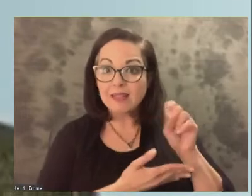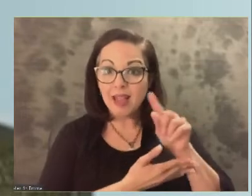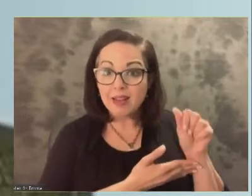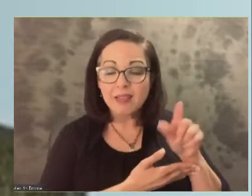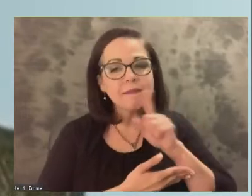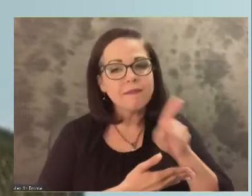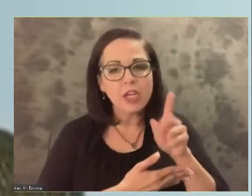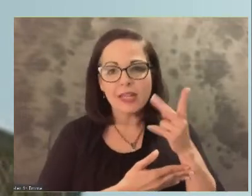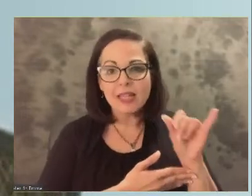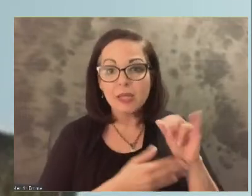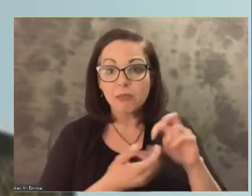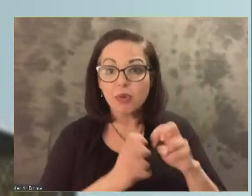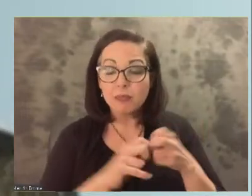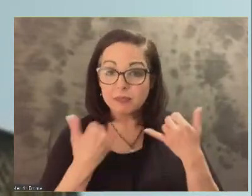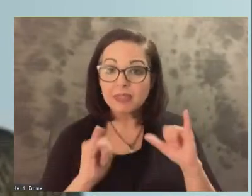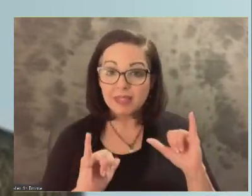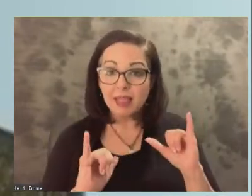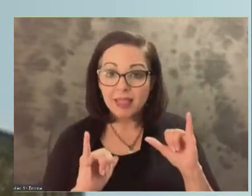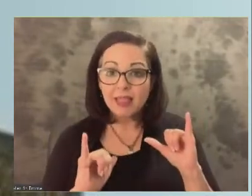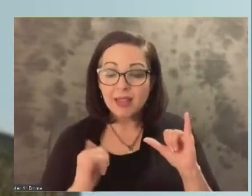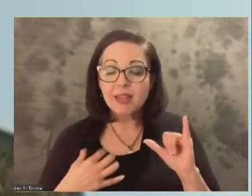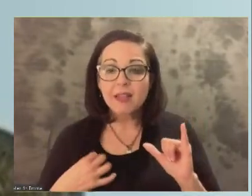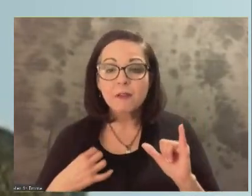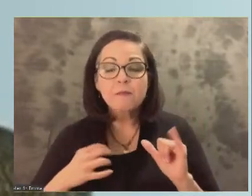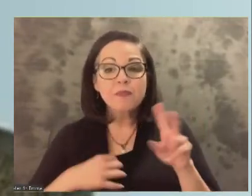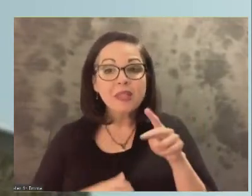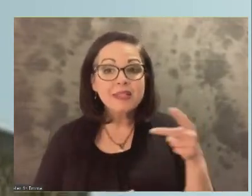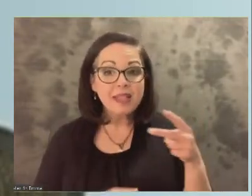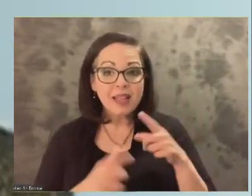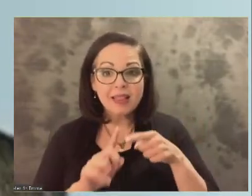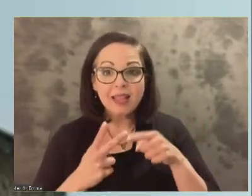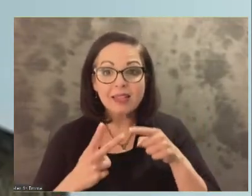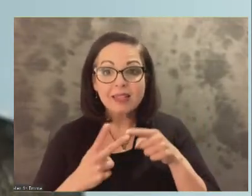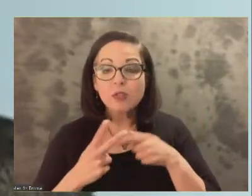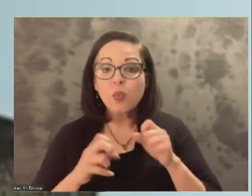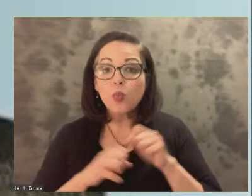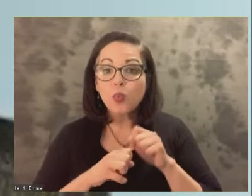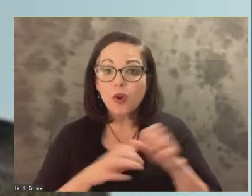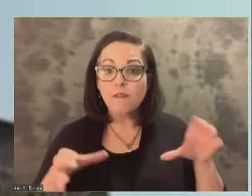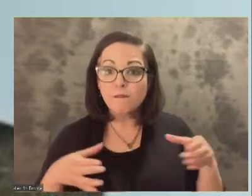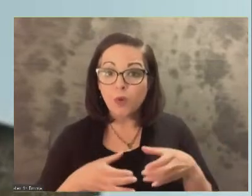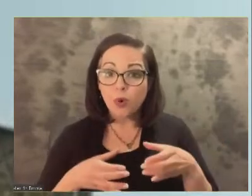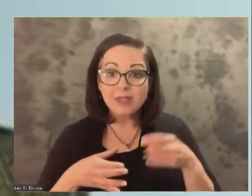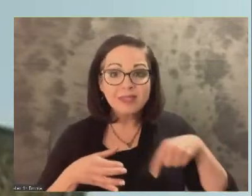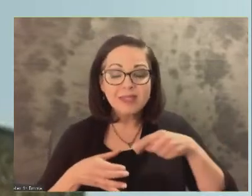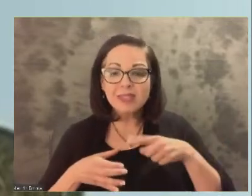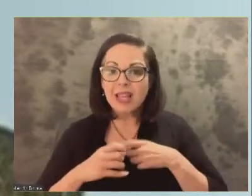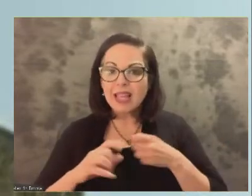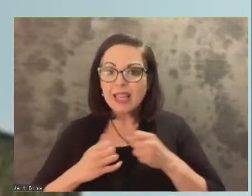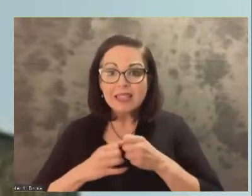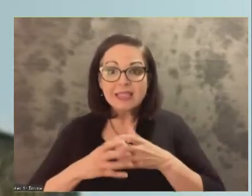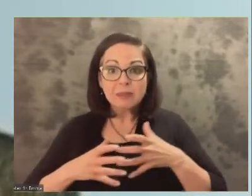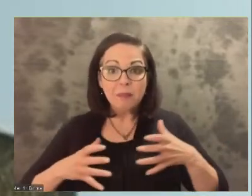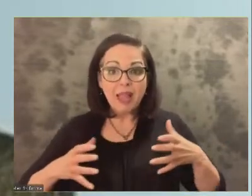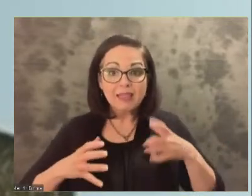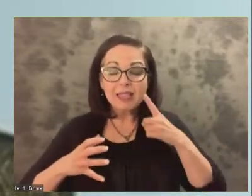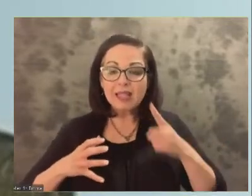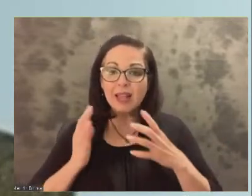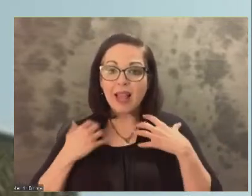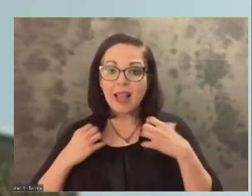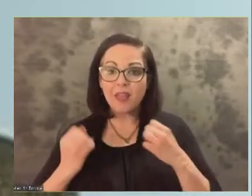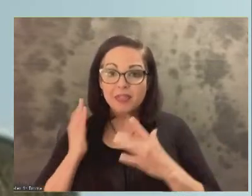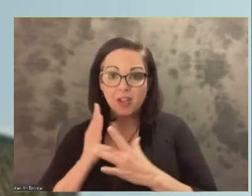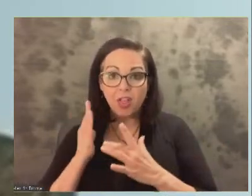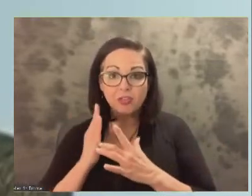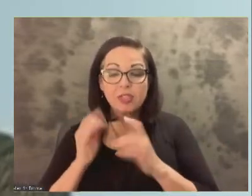key problem still. The second thing is workforce. The expanding workforce in health technology